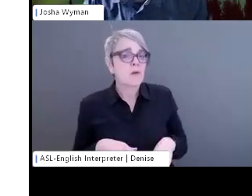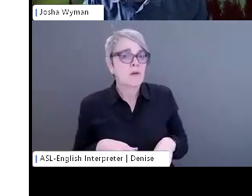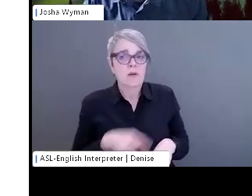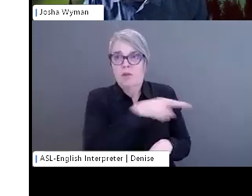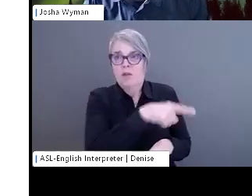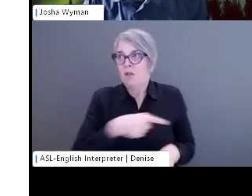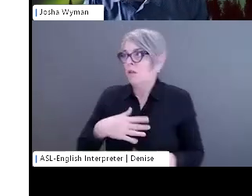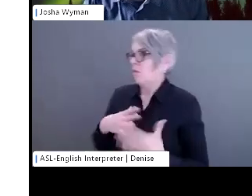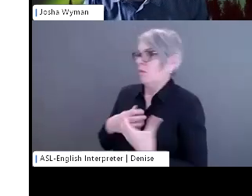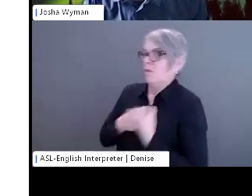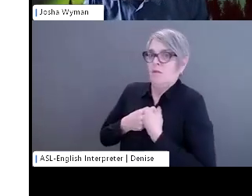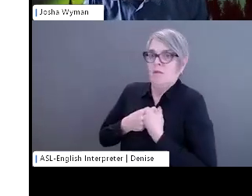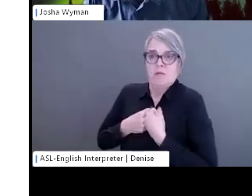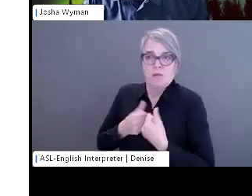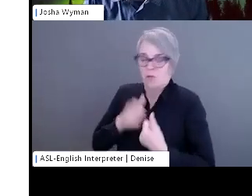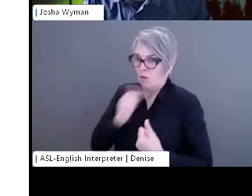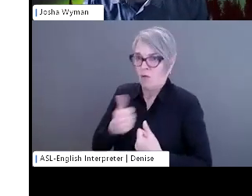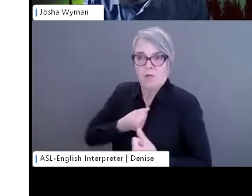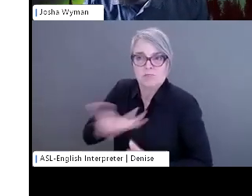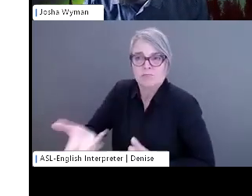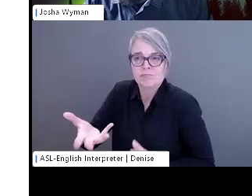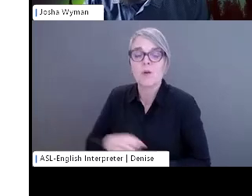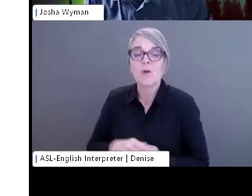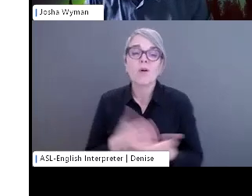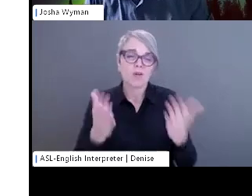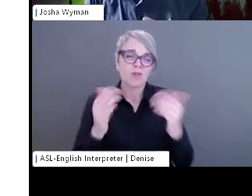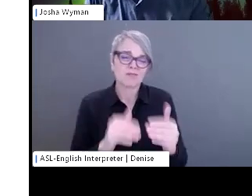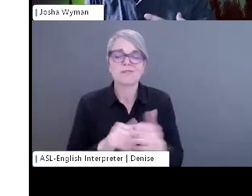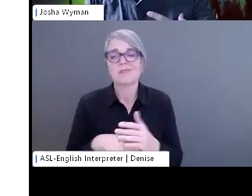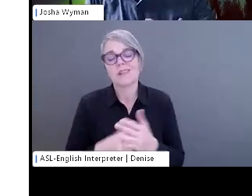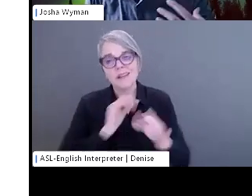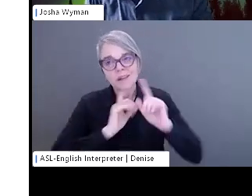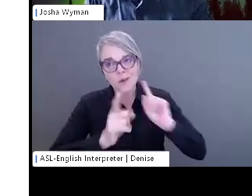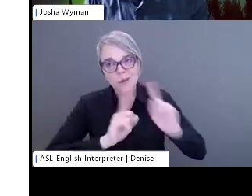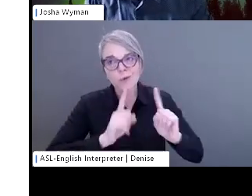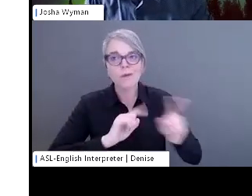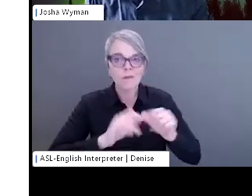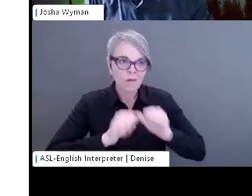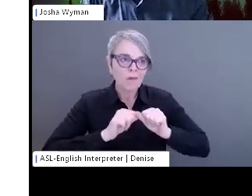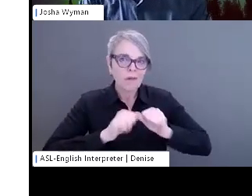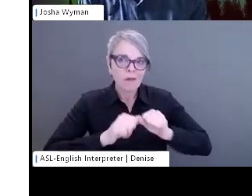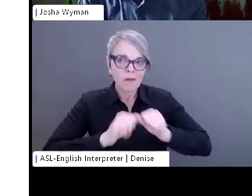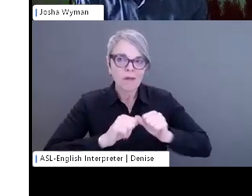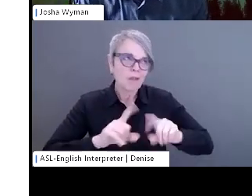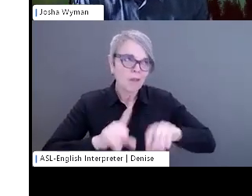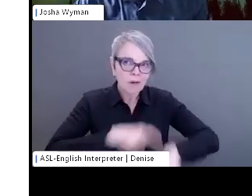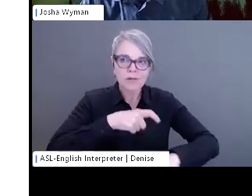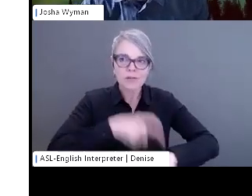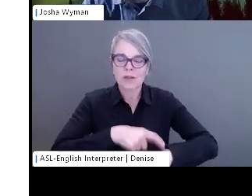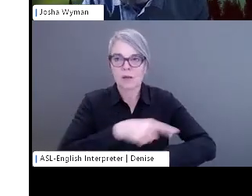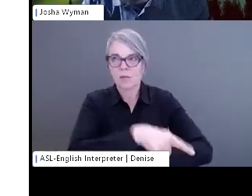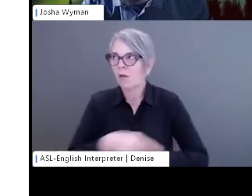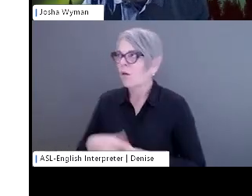then just overly long interviews can be very exhausting. Doing an interview with someone,